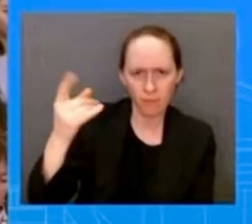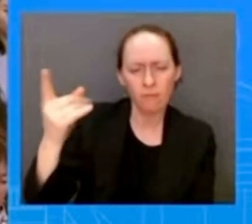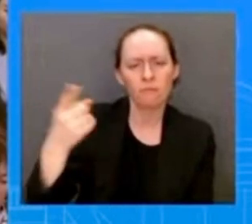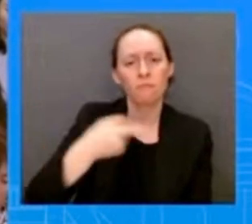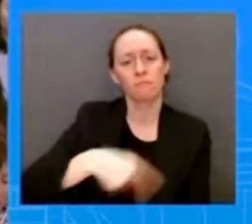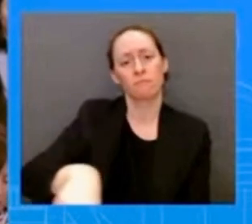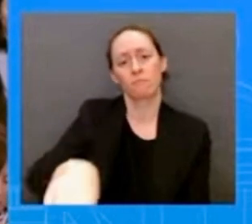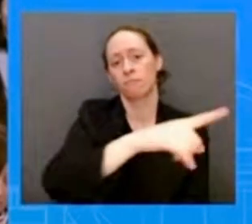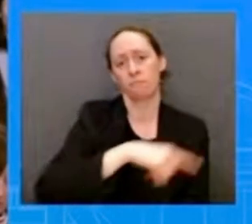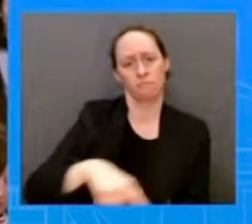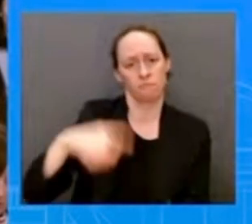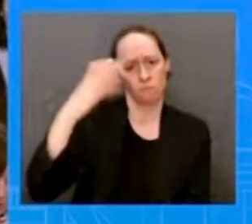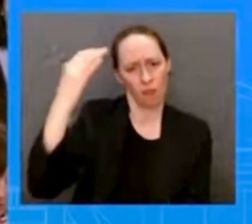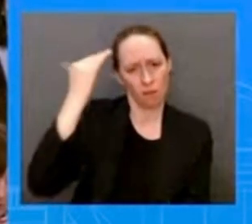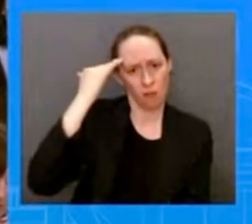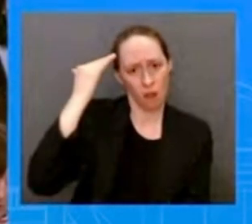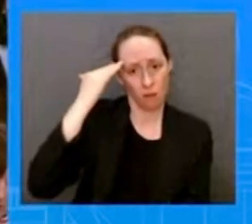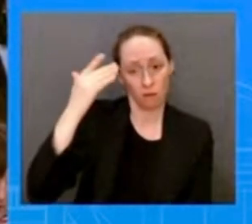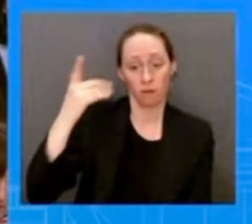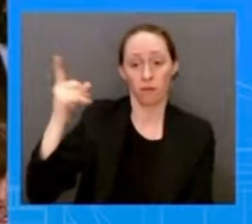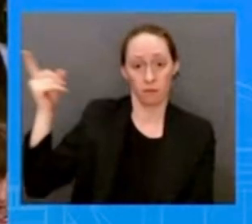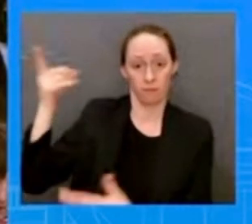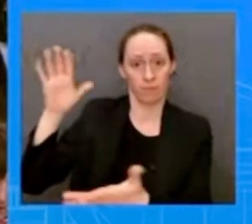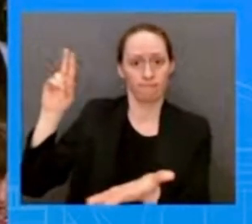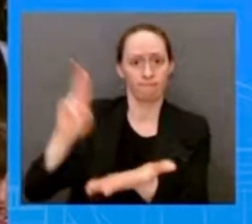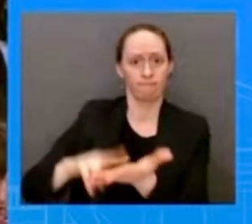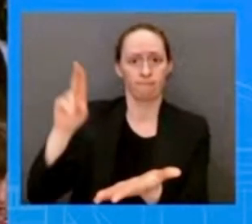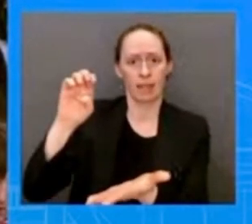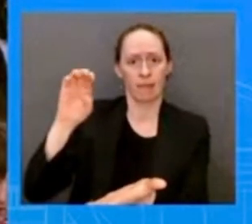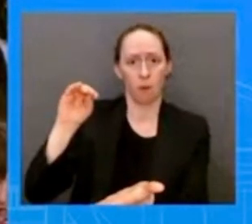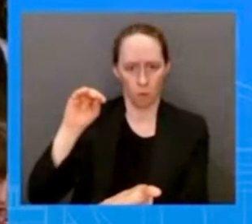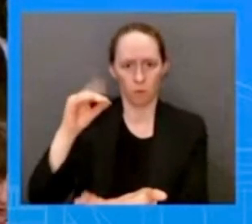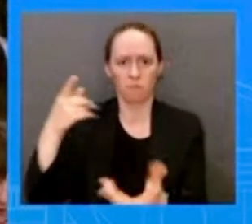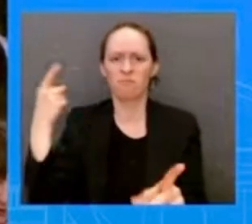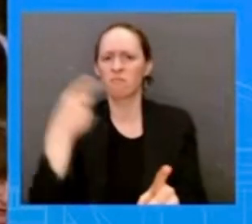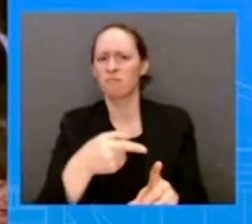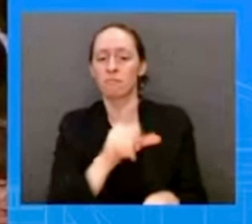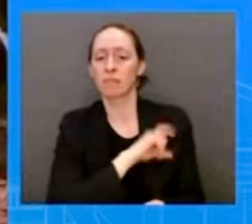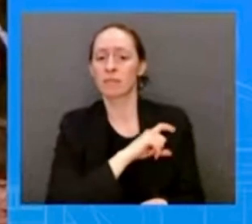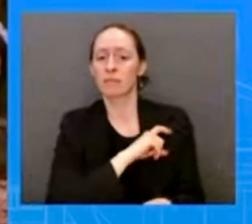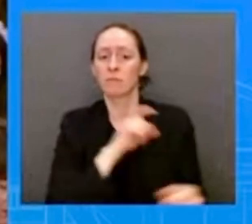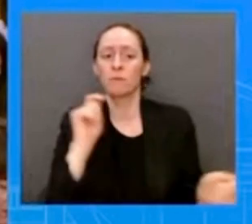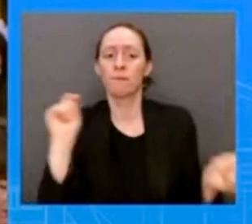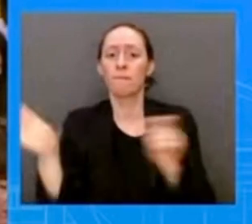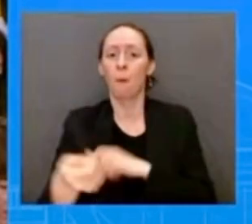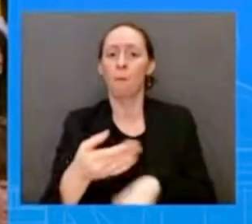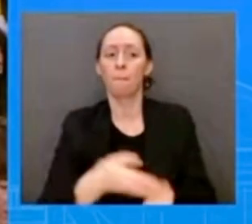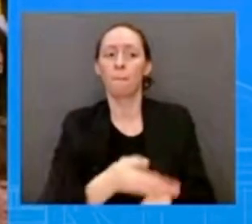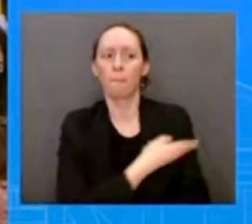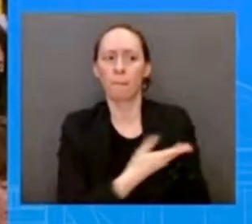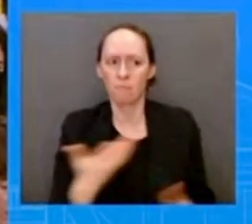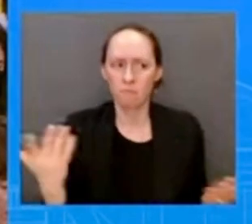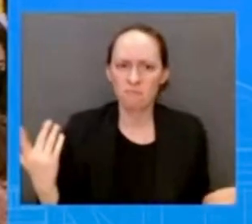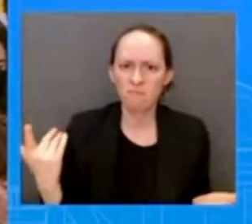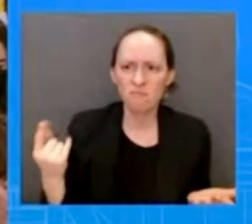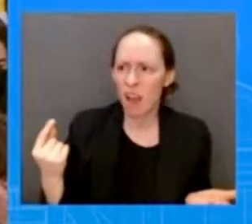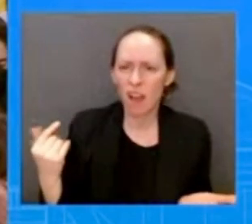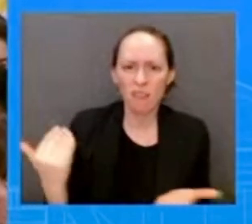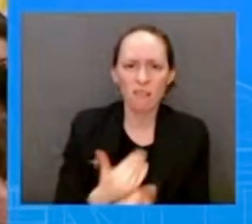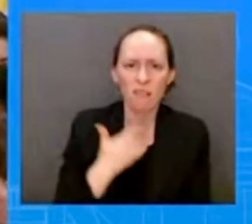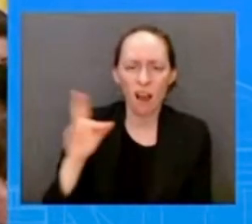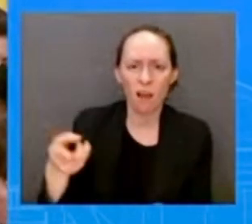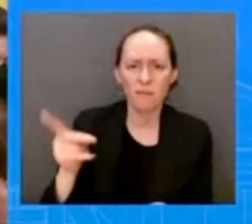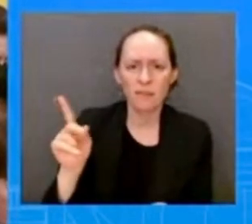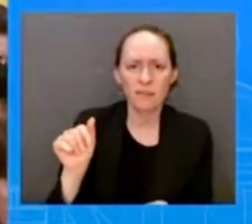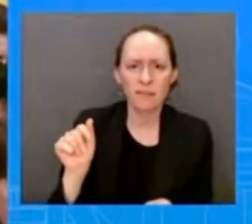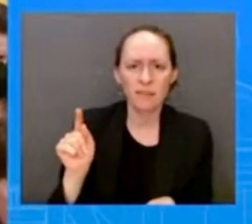thing he did say was that one of them in particular was the National Law Enforcement Accountability Database that was supposed to be done by